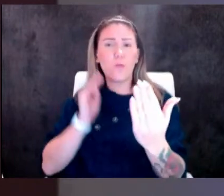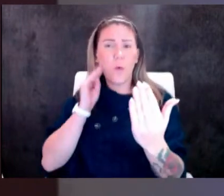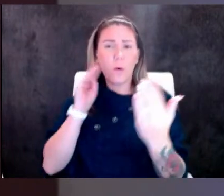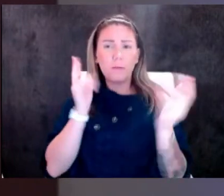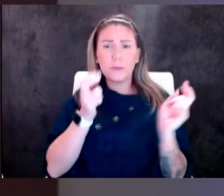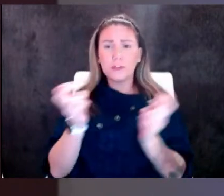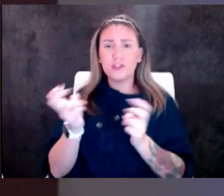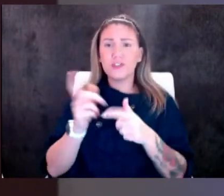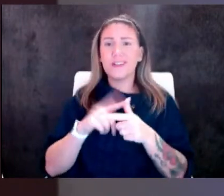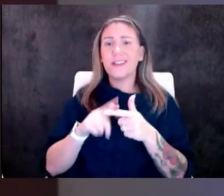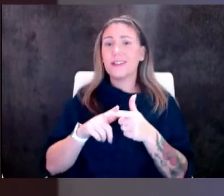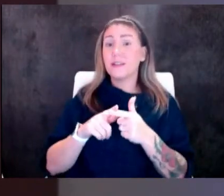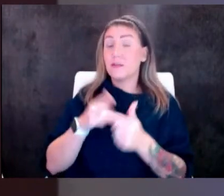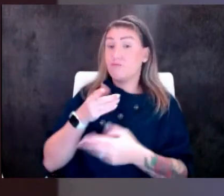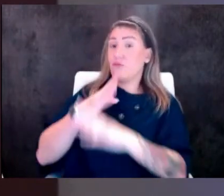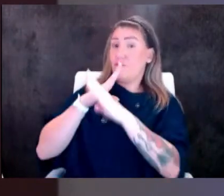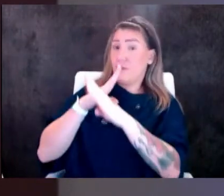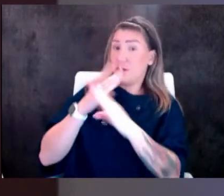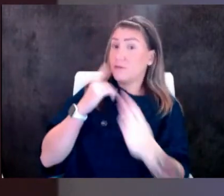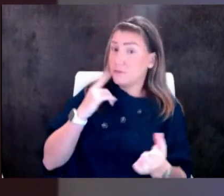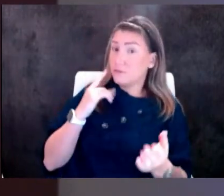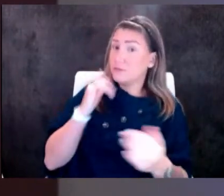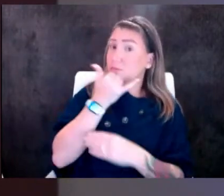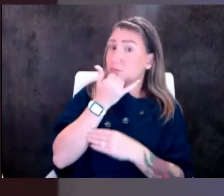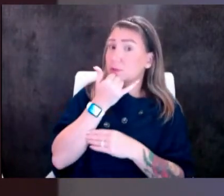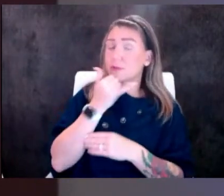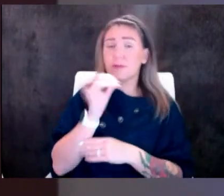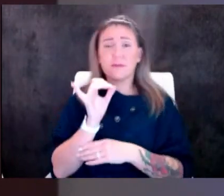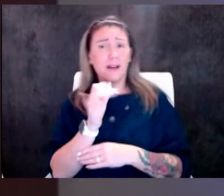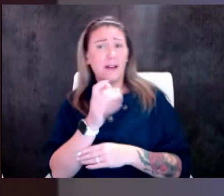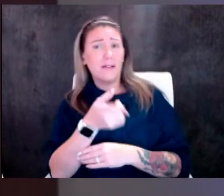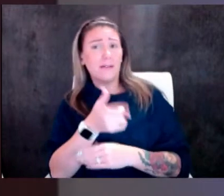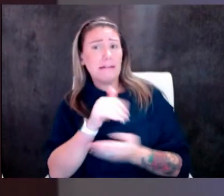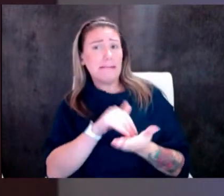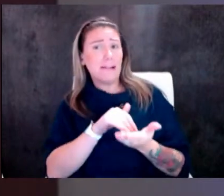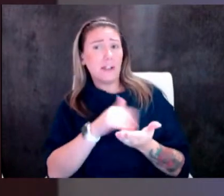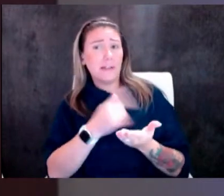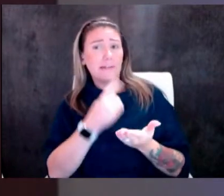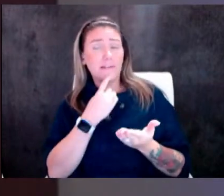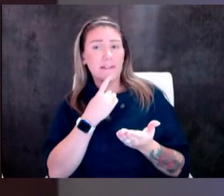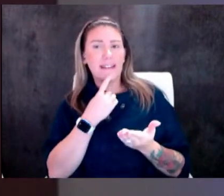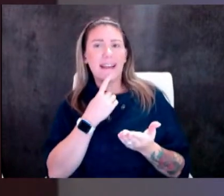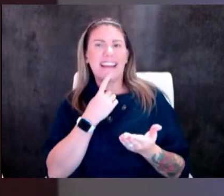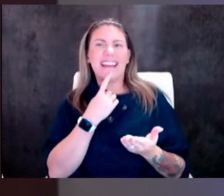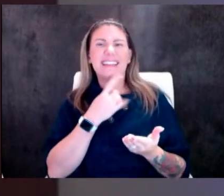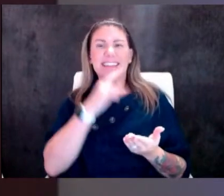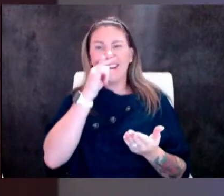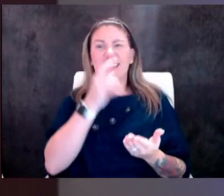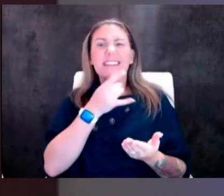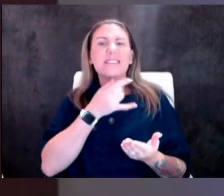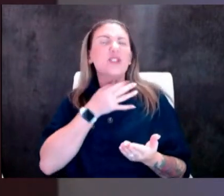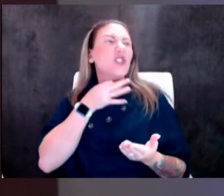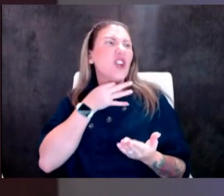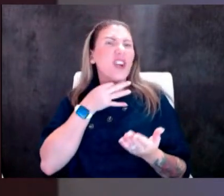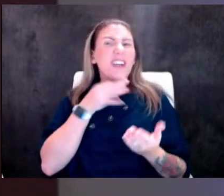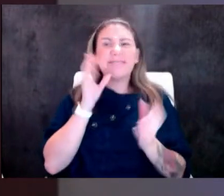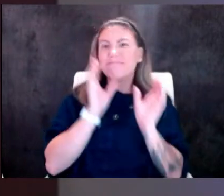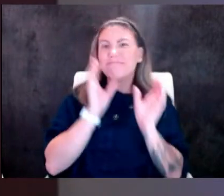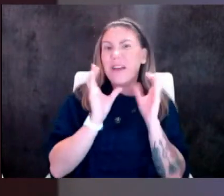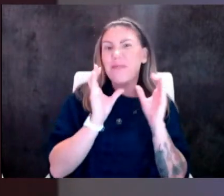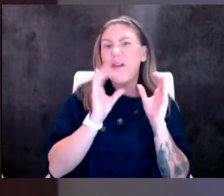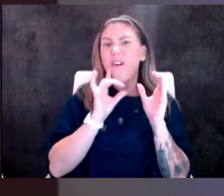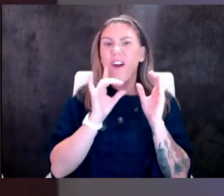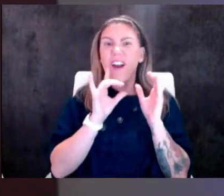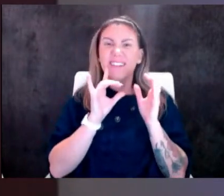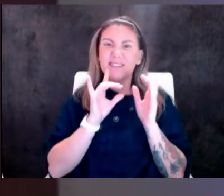these issues. I mean, as Dr. Jeffries said, kids are curious, they're exploring, that's what they're supposed to do, but how do you make those boundaries